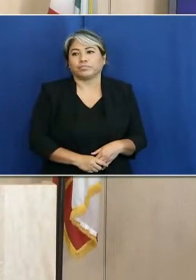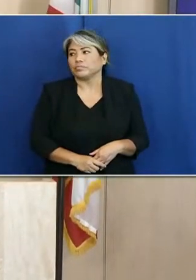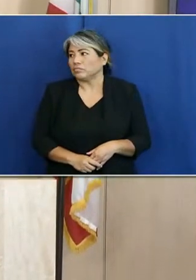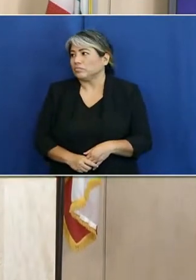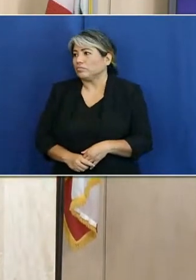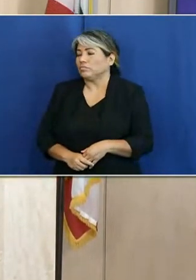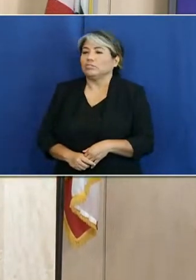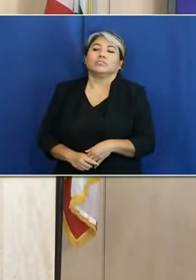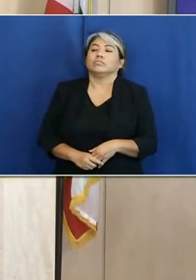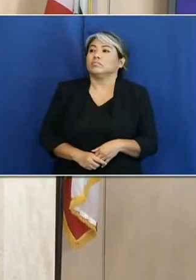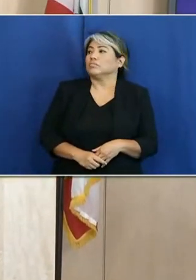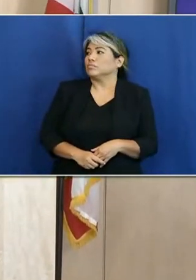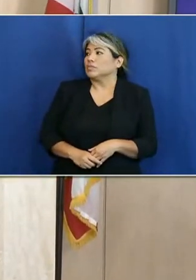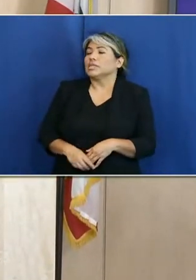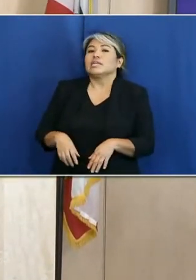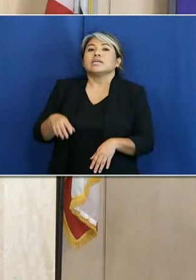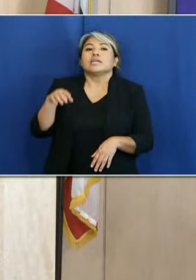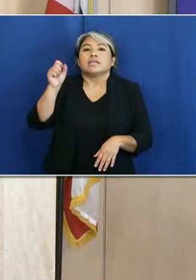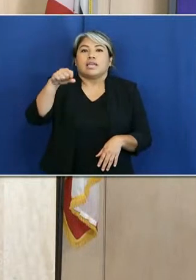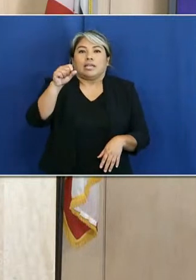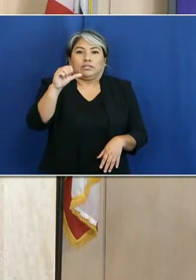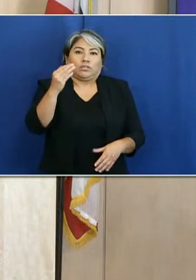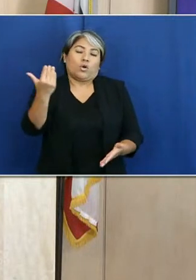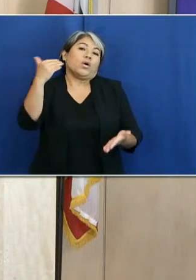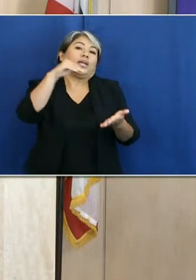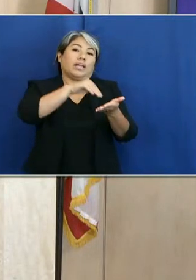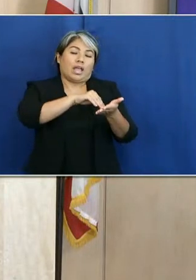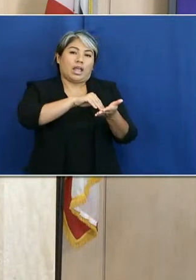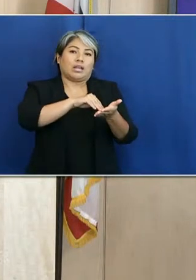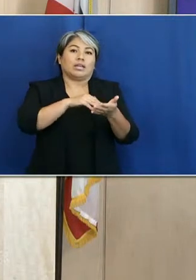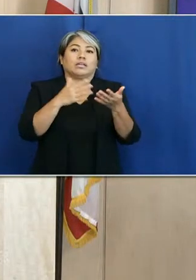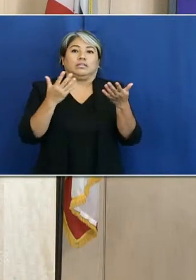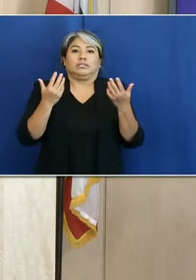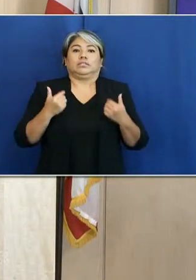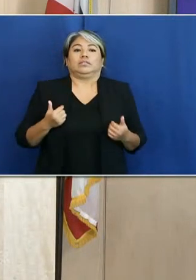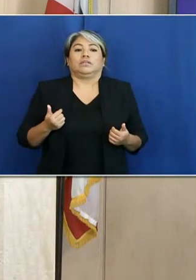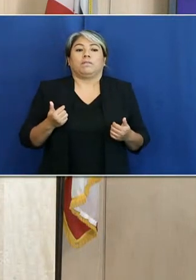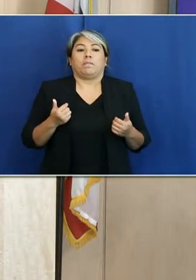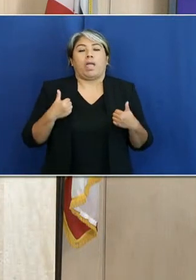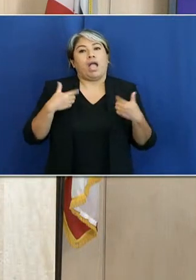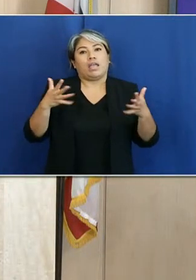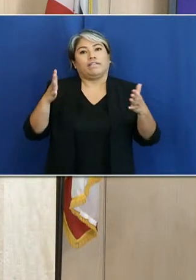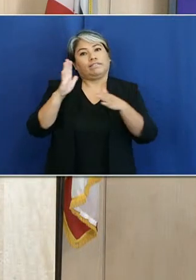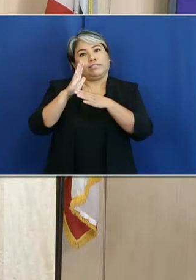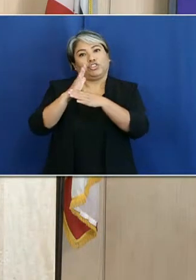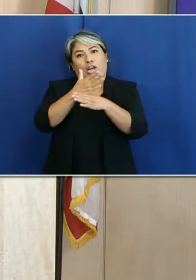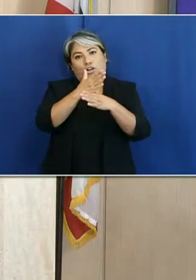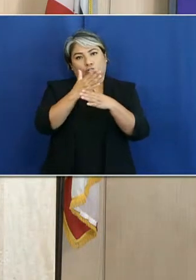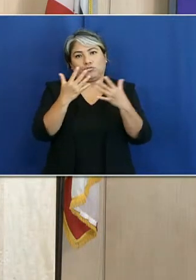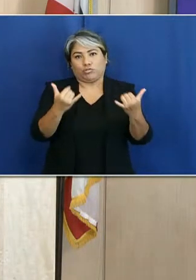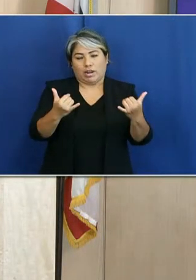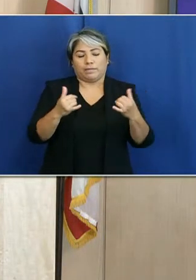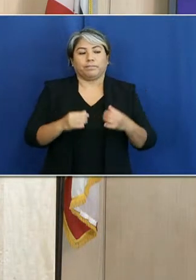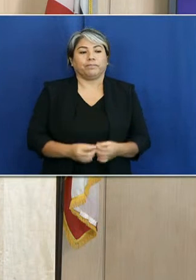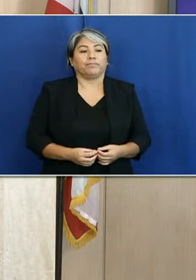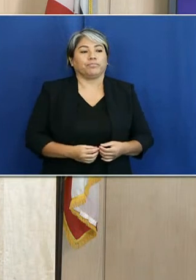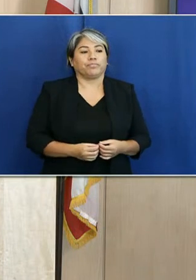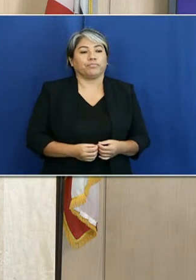And I do have a follow-up. Yes. So again, as I have shared today, is